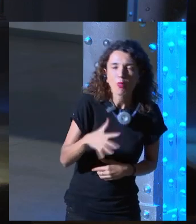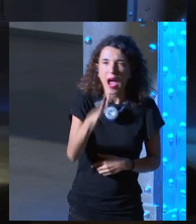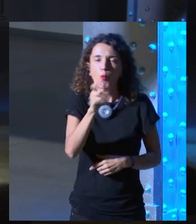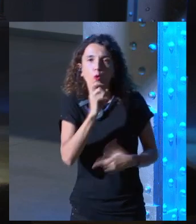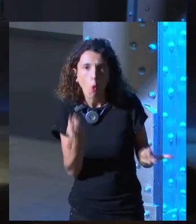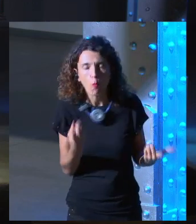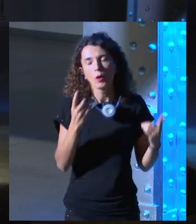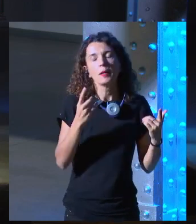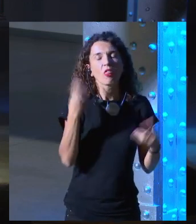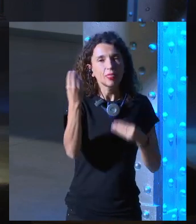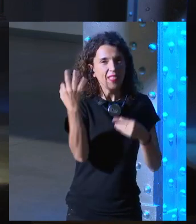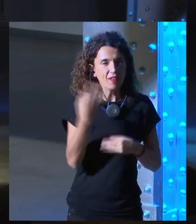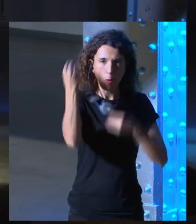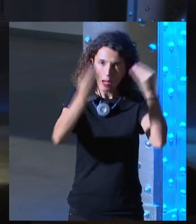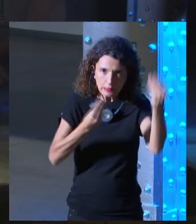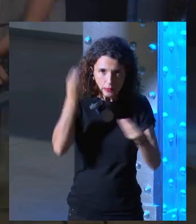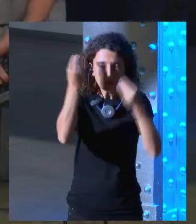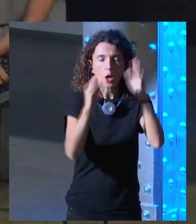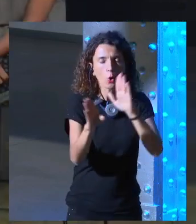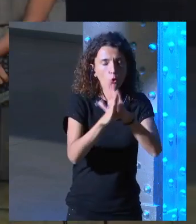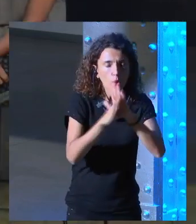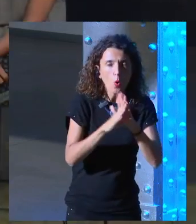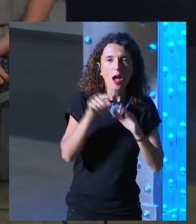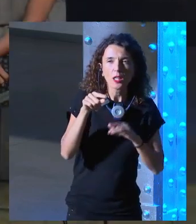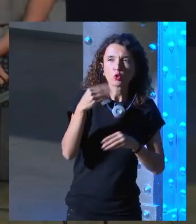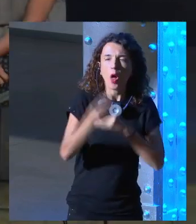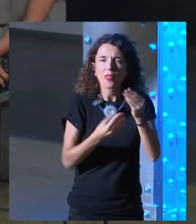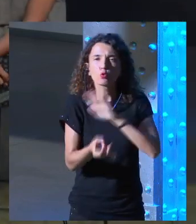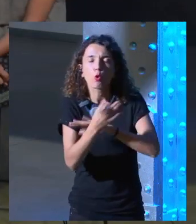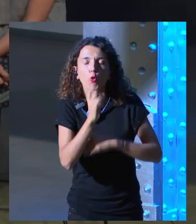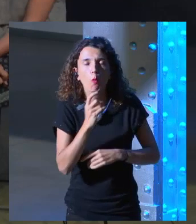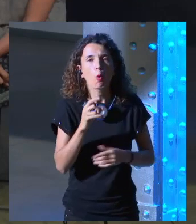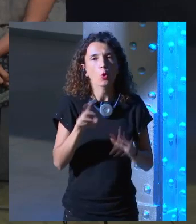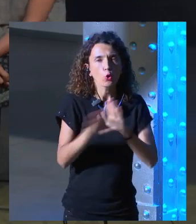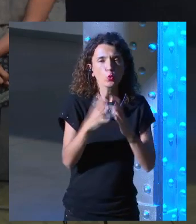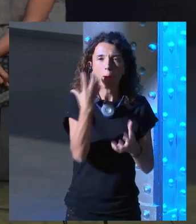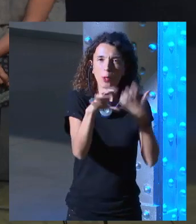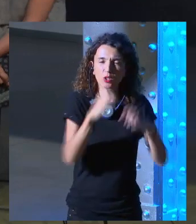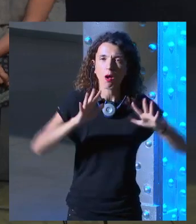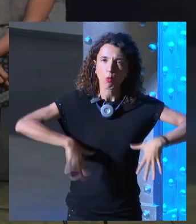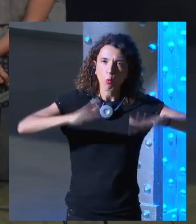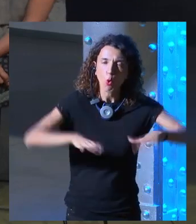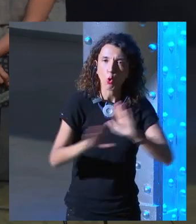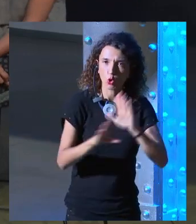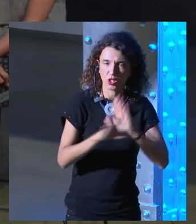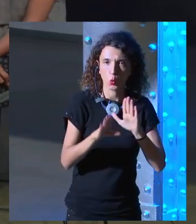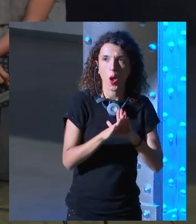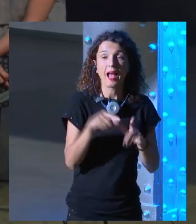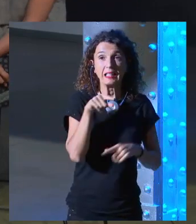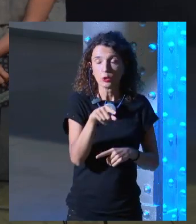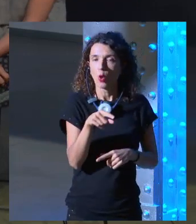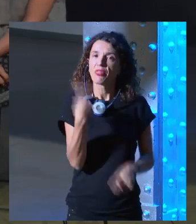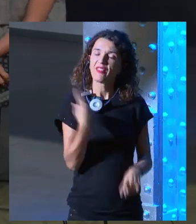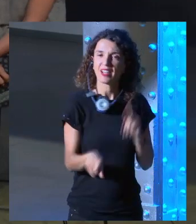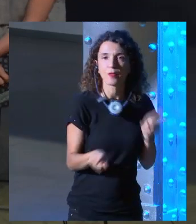up on activism, don't give up on protest. But this is really about don't give up on your values. Right at the beginning we talked about,